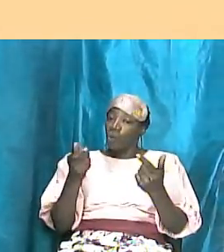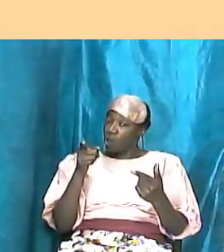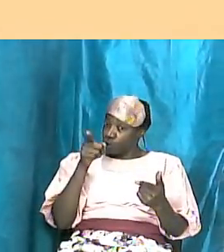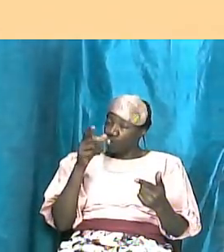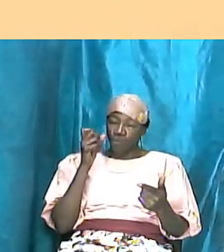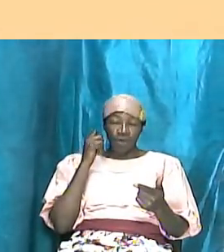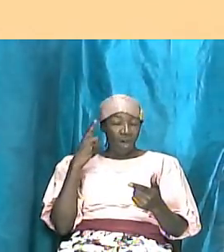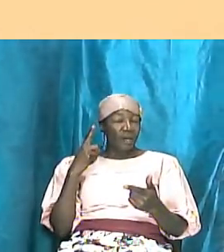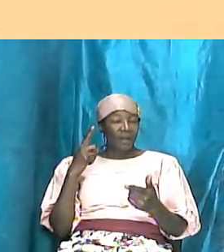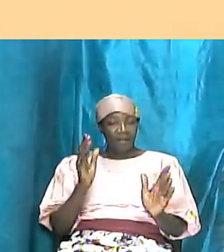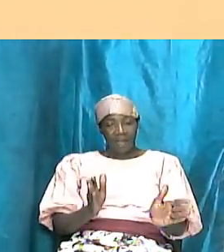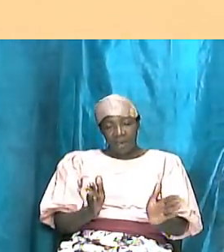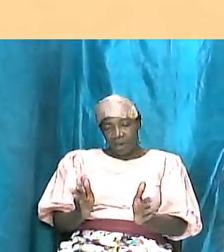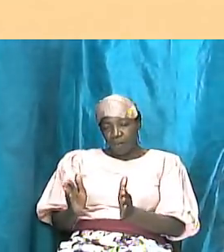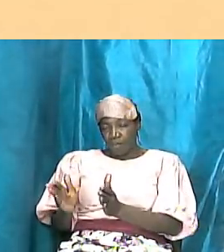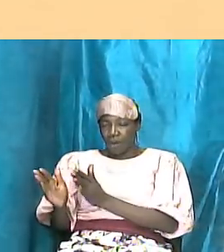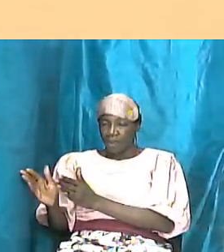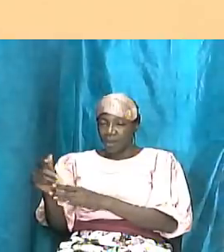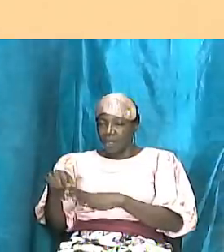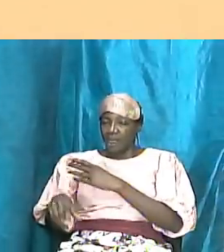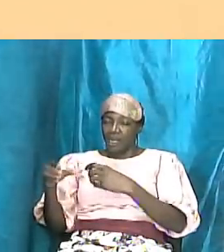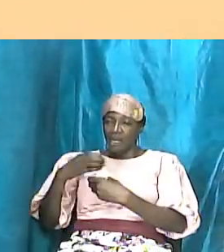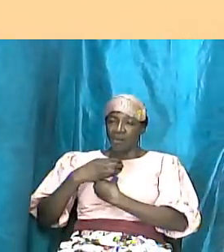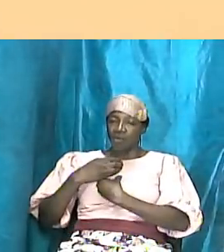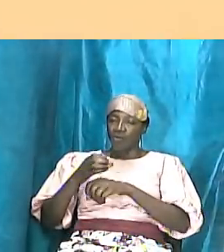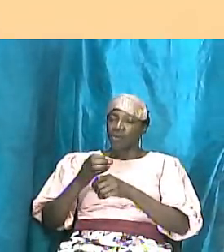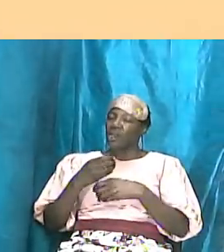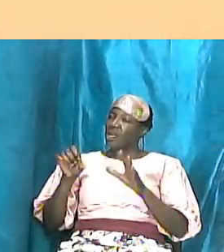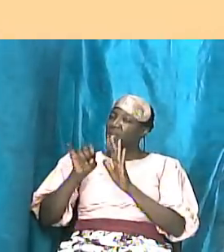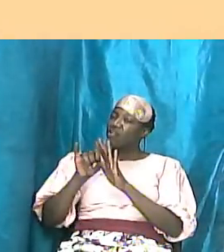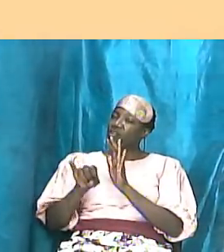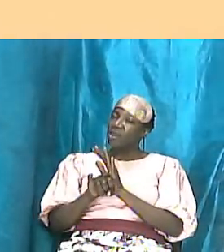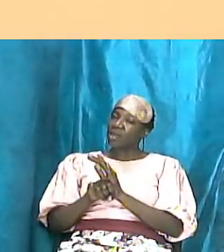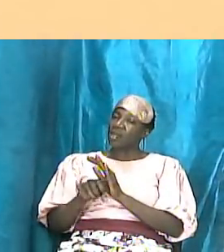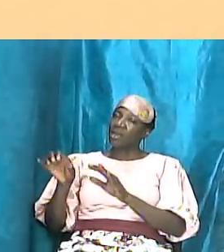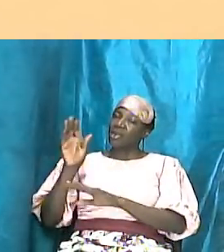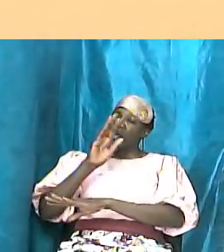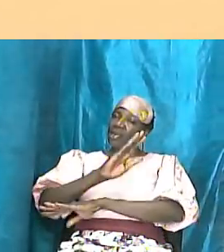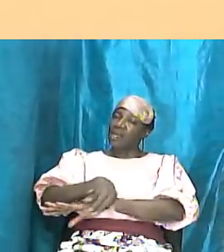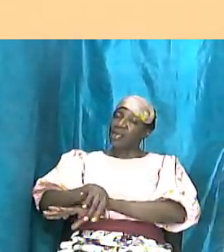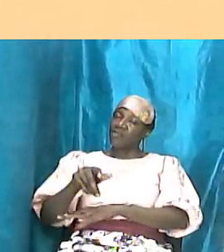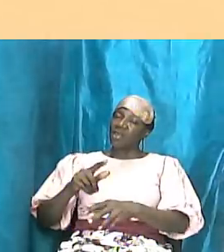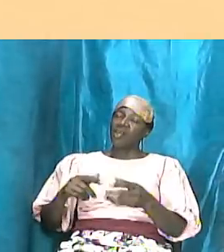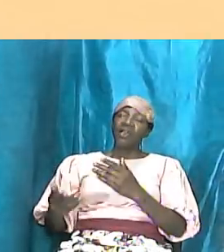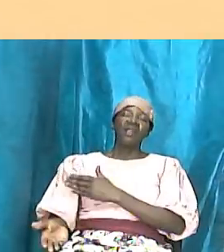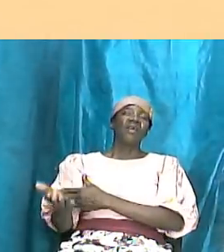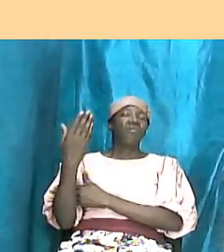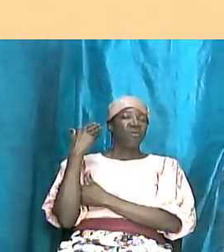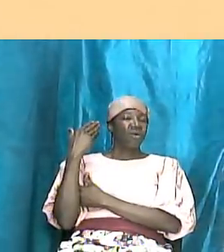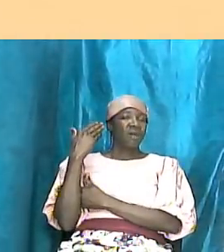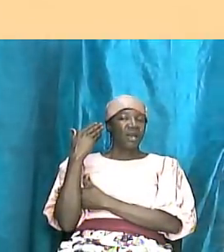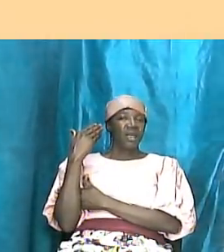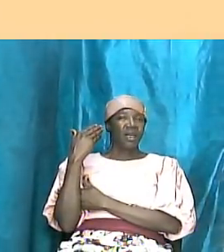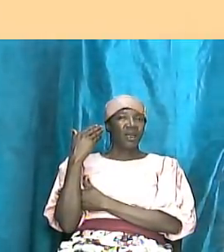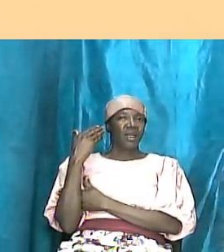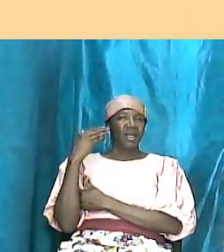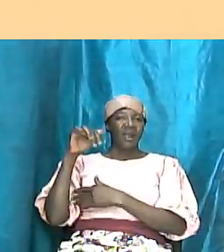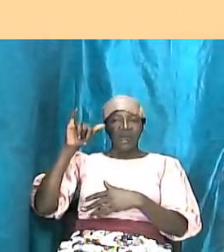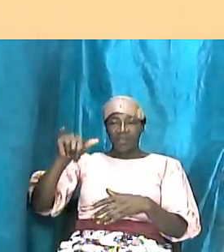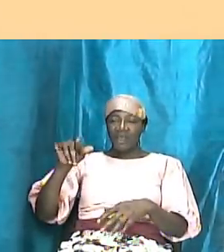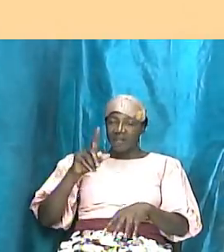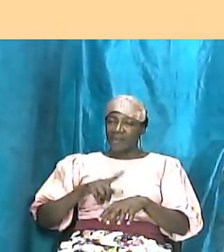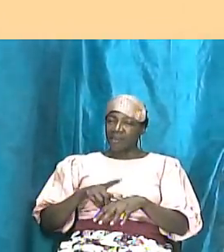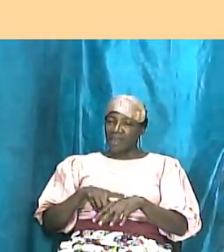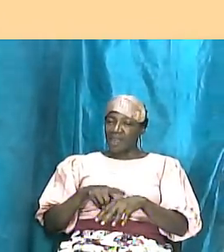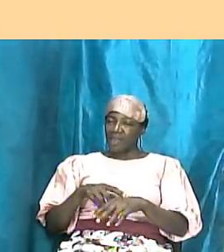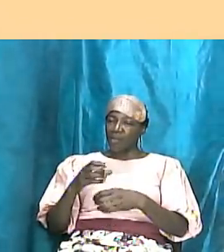pattern is that in creation, evening, then the morning. And in that span of time,